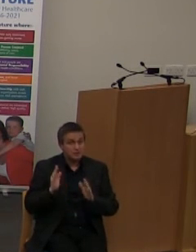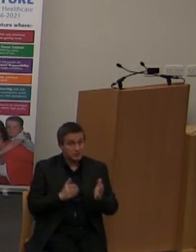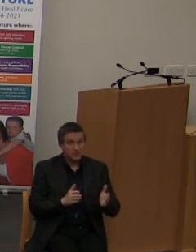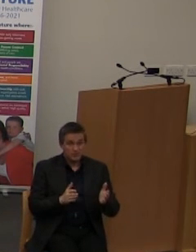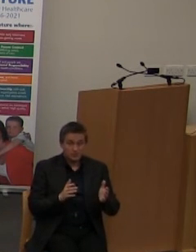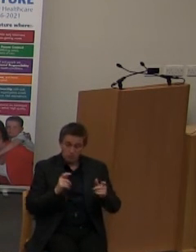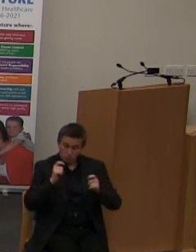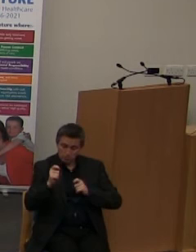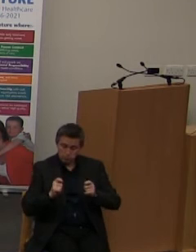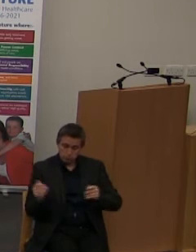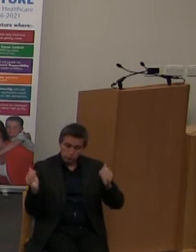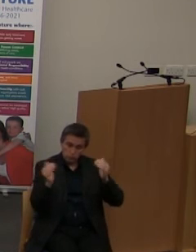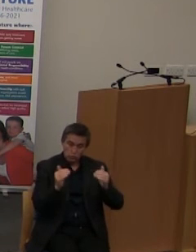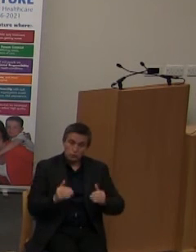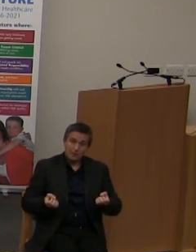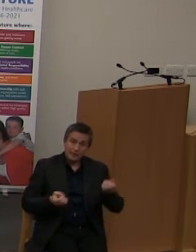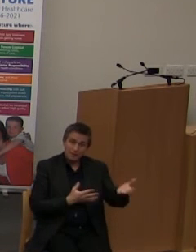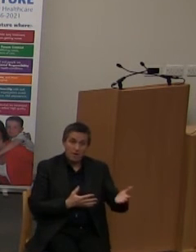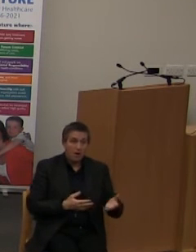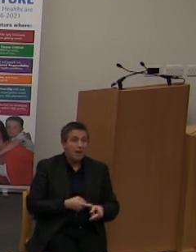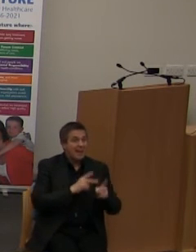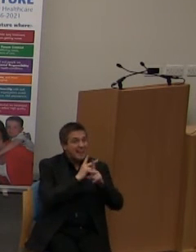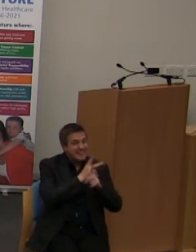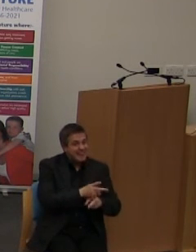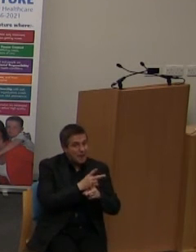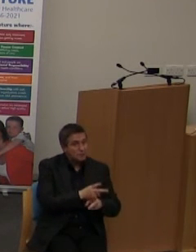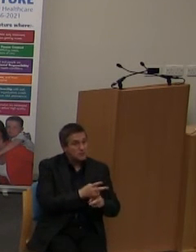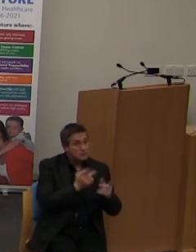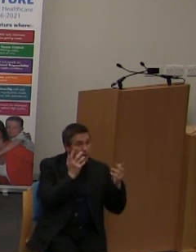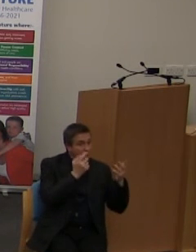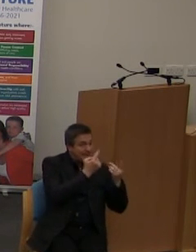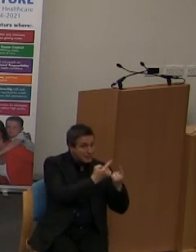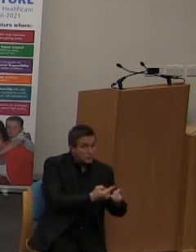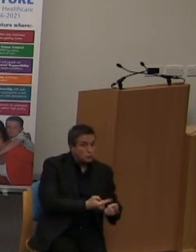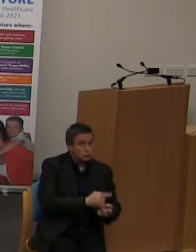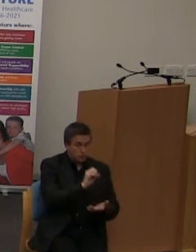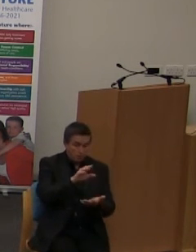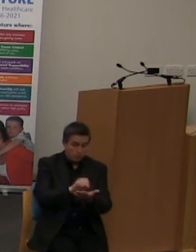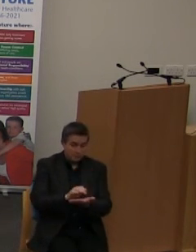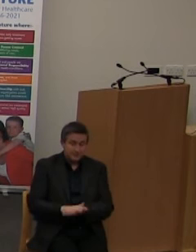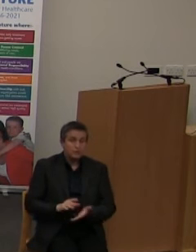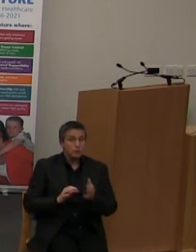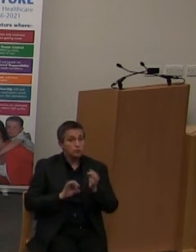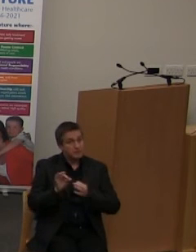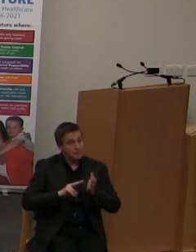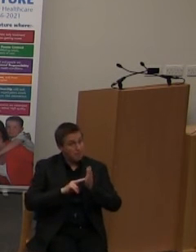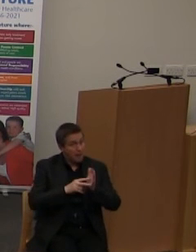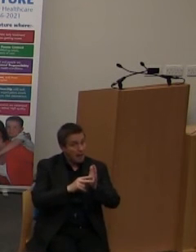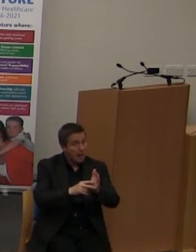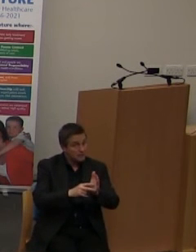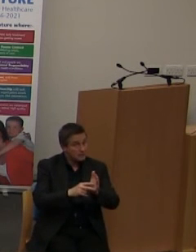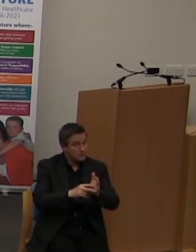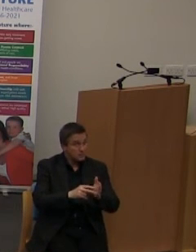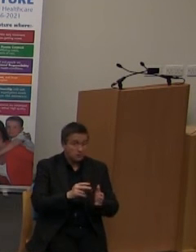calibrated to deliver, the carers' issues are very, very strong in the middle of the strategic plan, and that was a very, very deliberate move